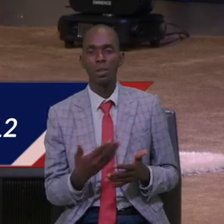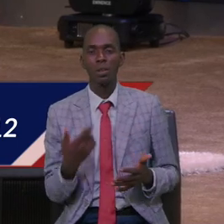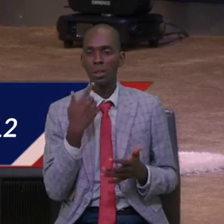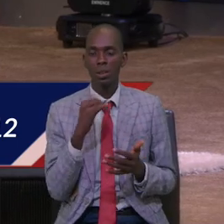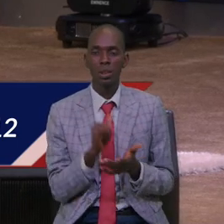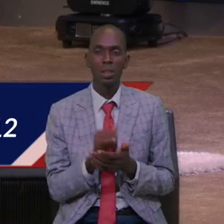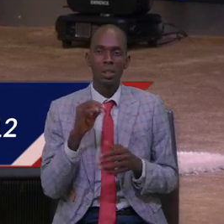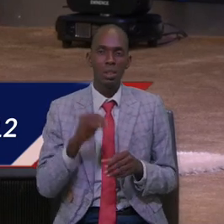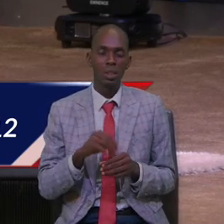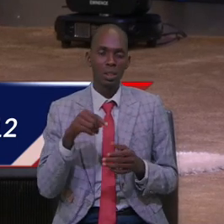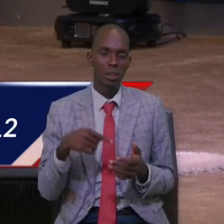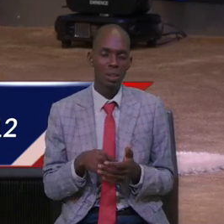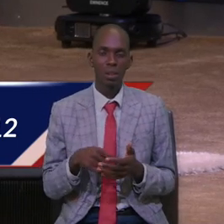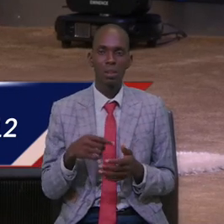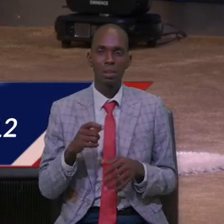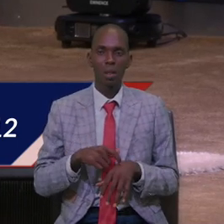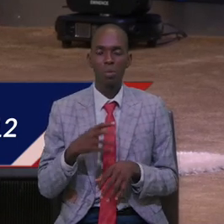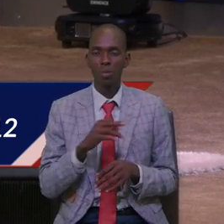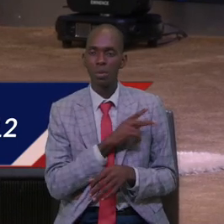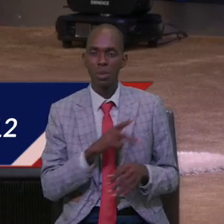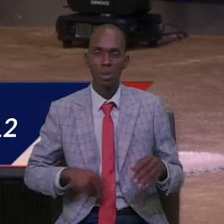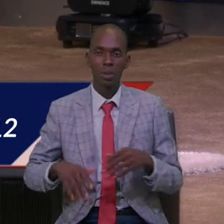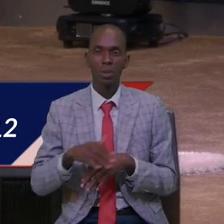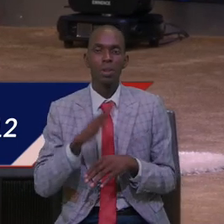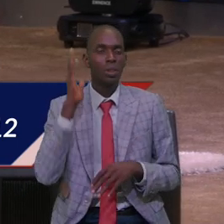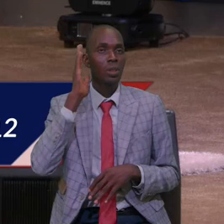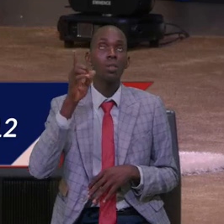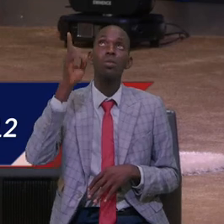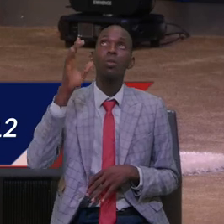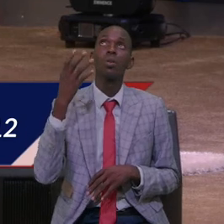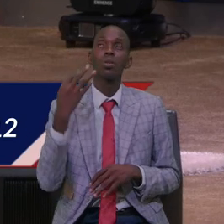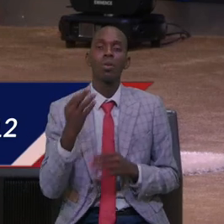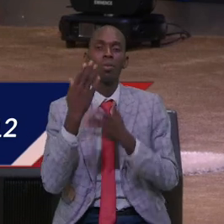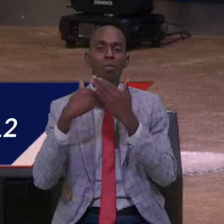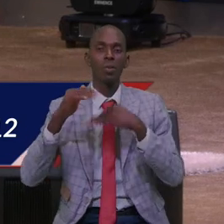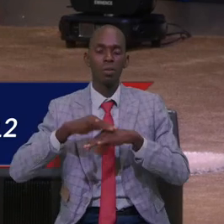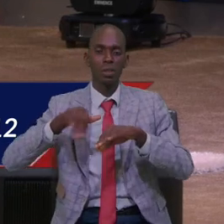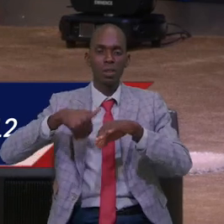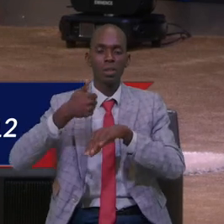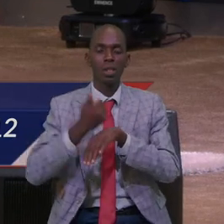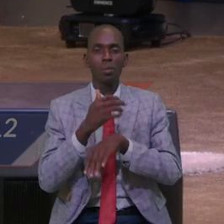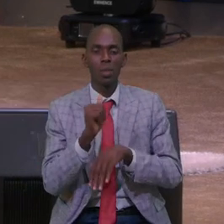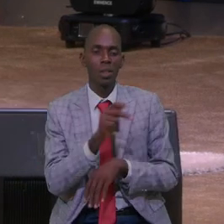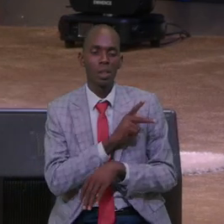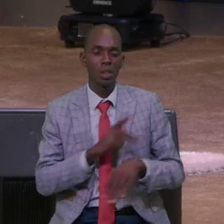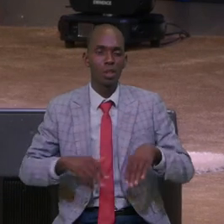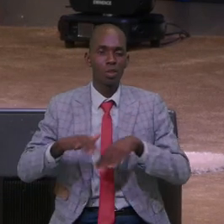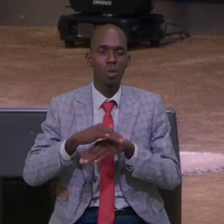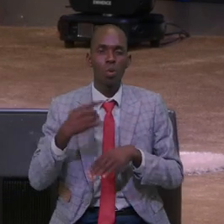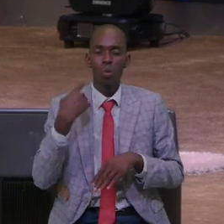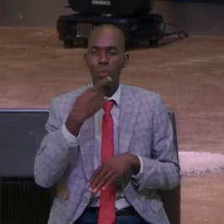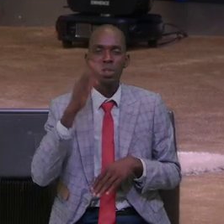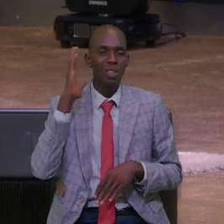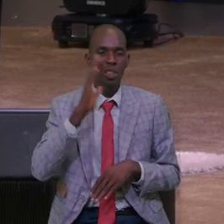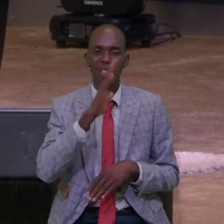the days of these kings shall the God of heaven set up a kingdom which shall never be destroyed, and